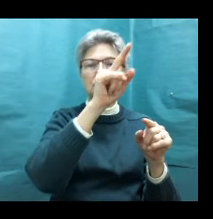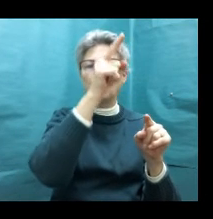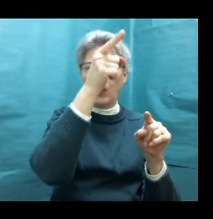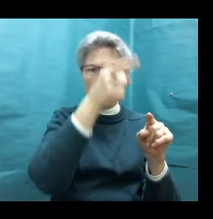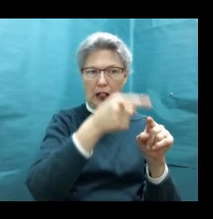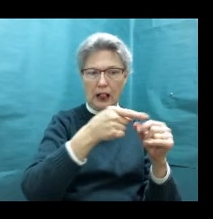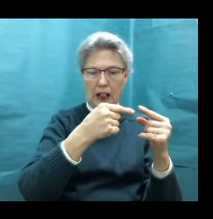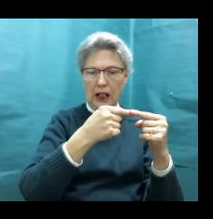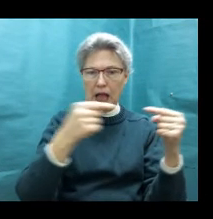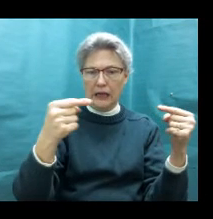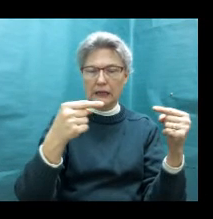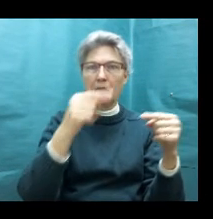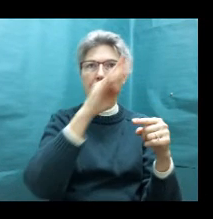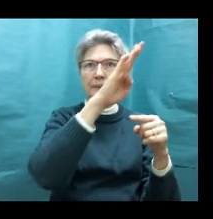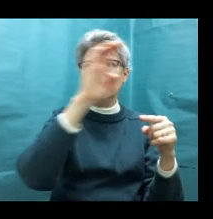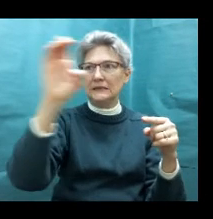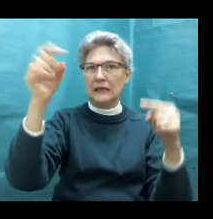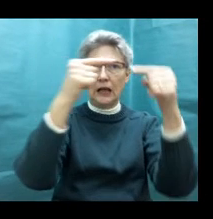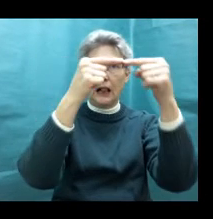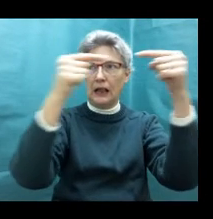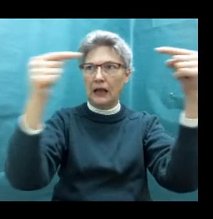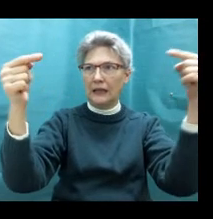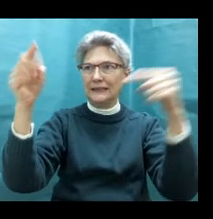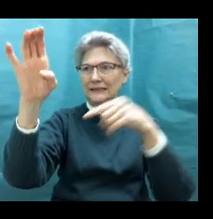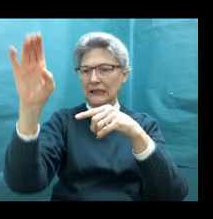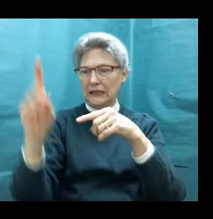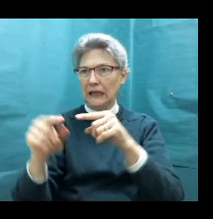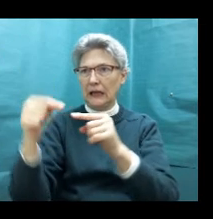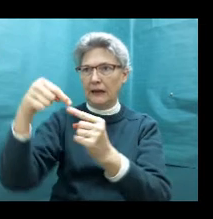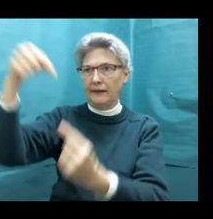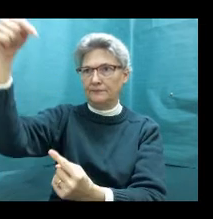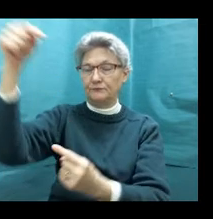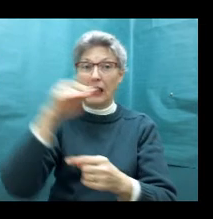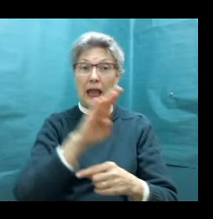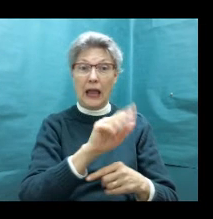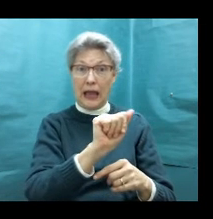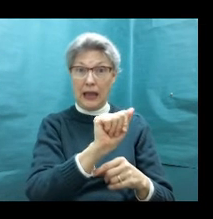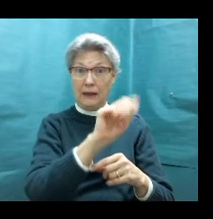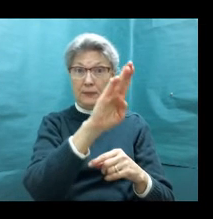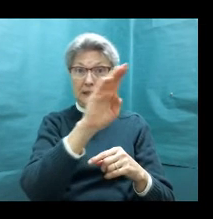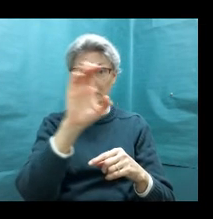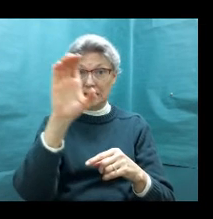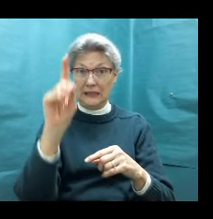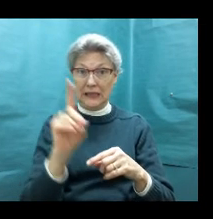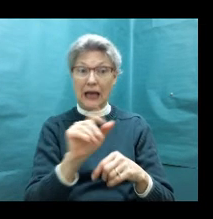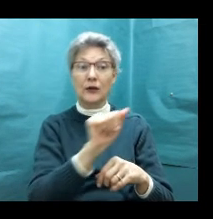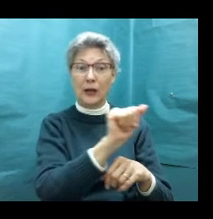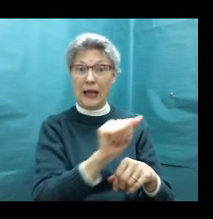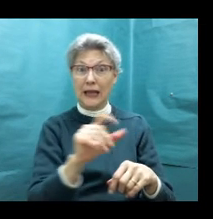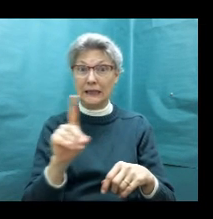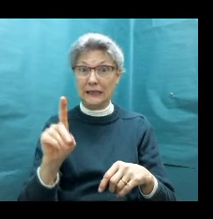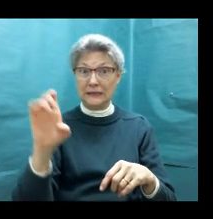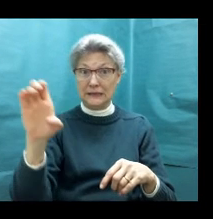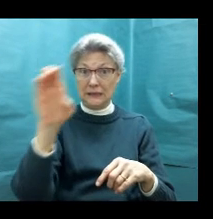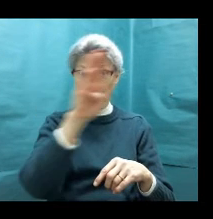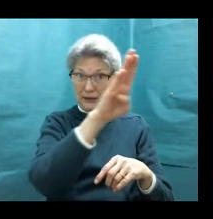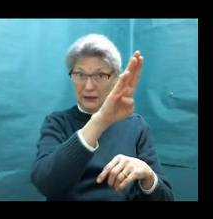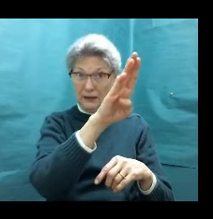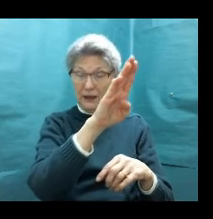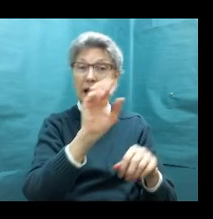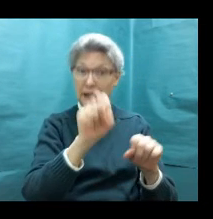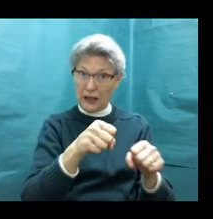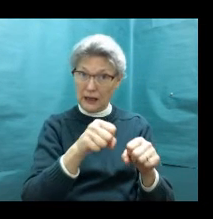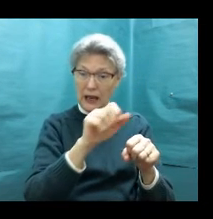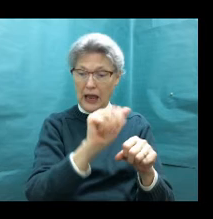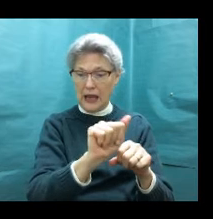line, right? BC, CD, DA. So I could do A, B, C, D. I could do A, D, C, B,